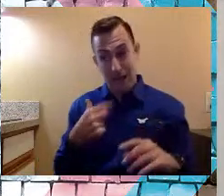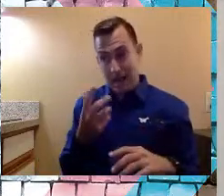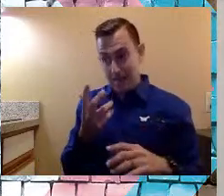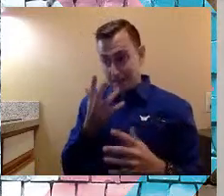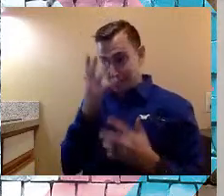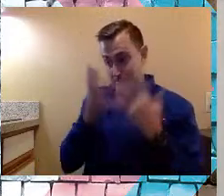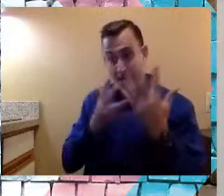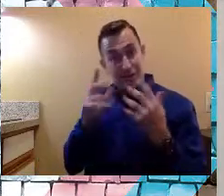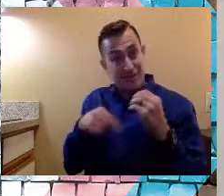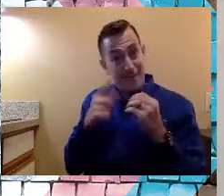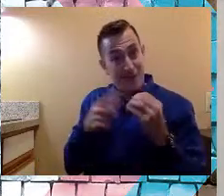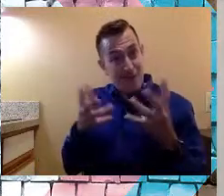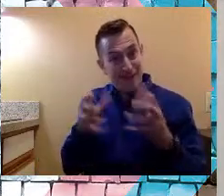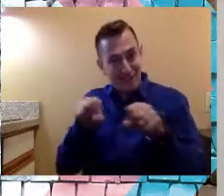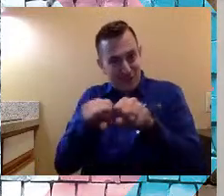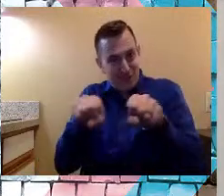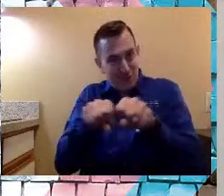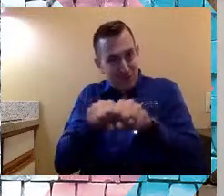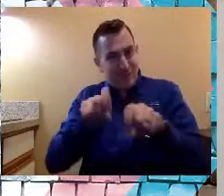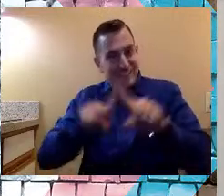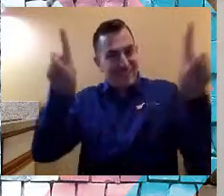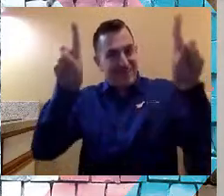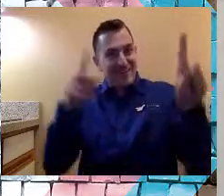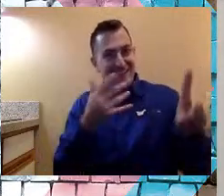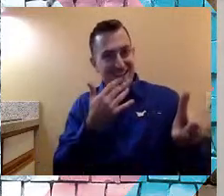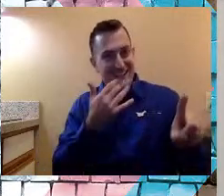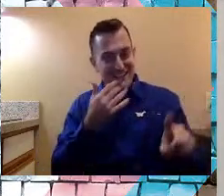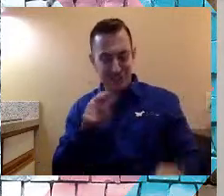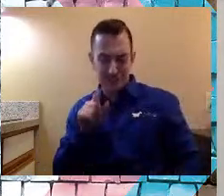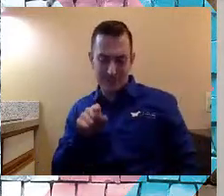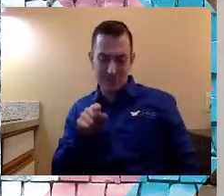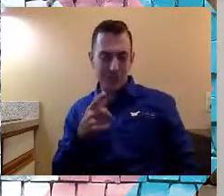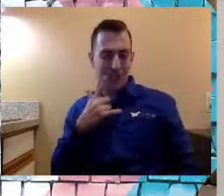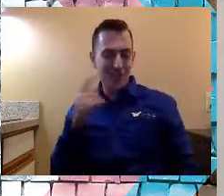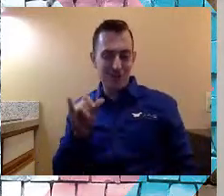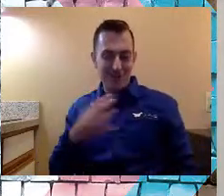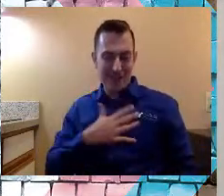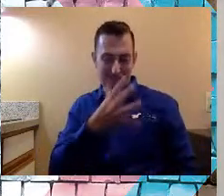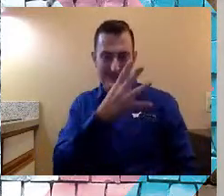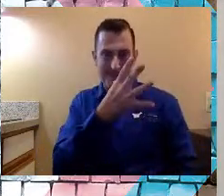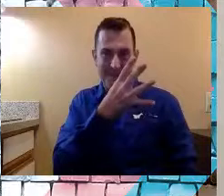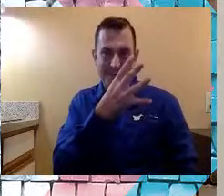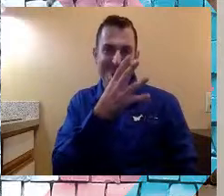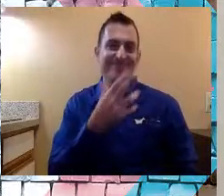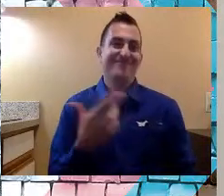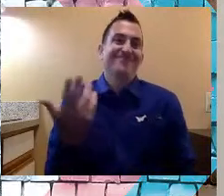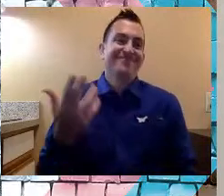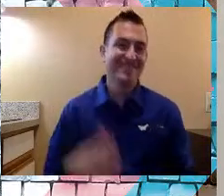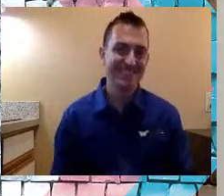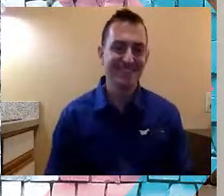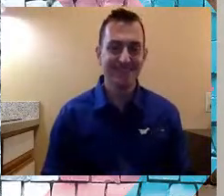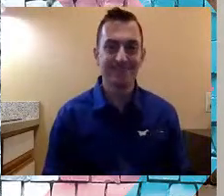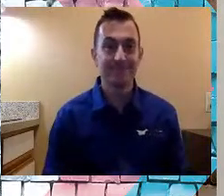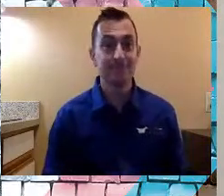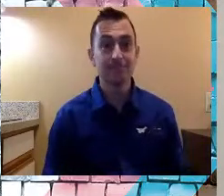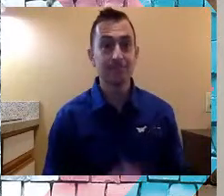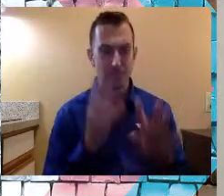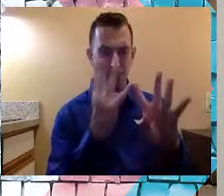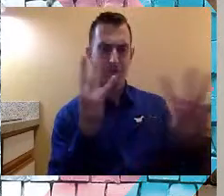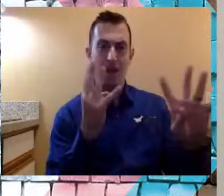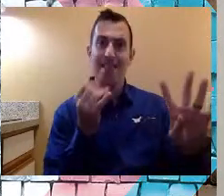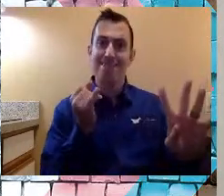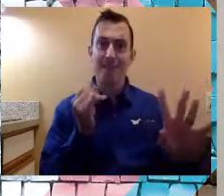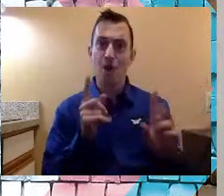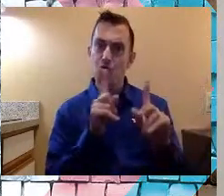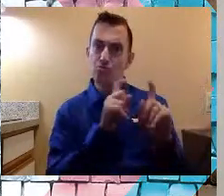though, honestly. Oh, she looks like my mom. It's okay to come in last. Oh,